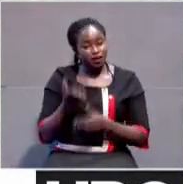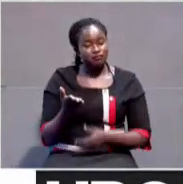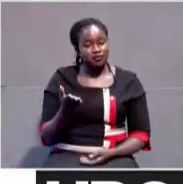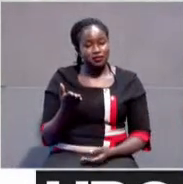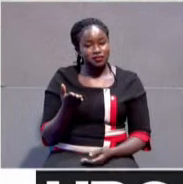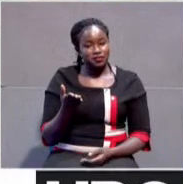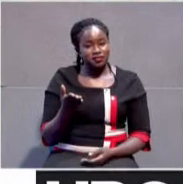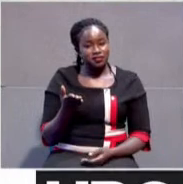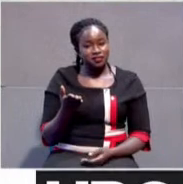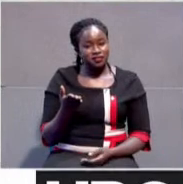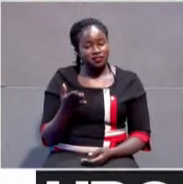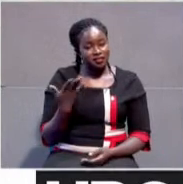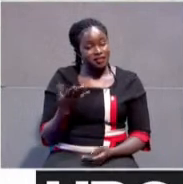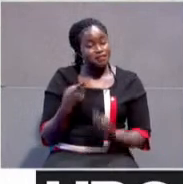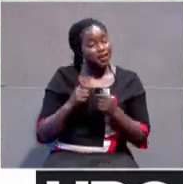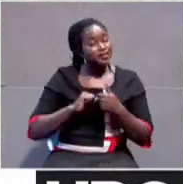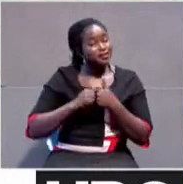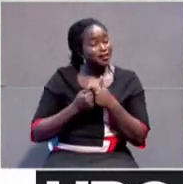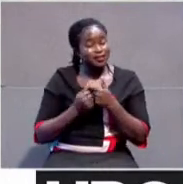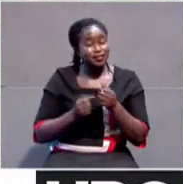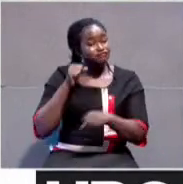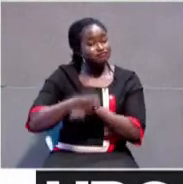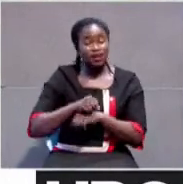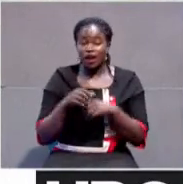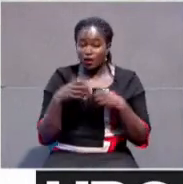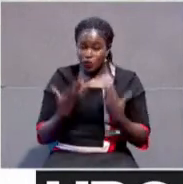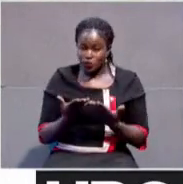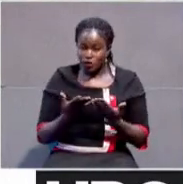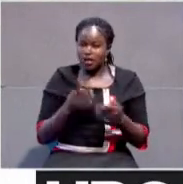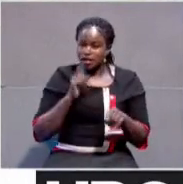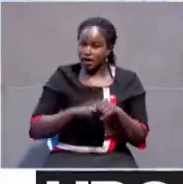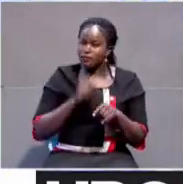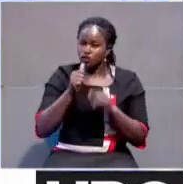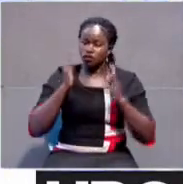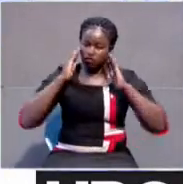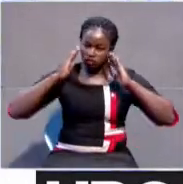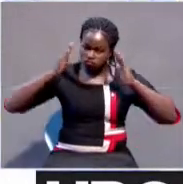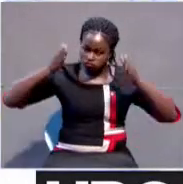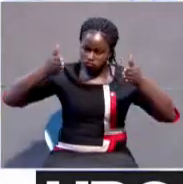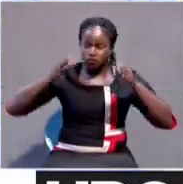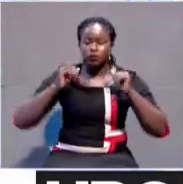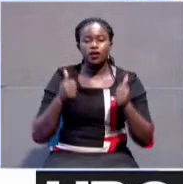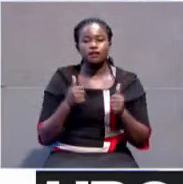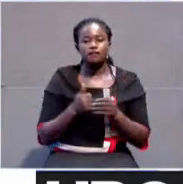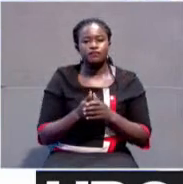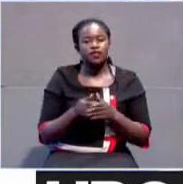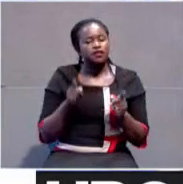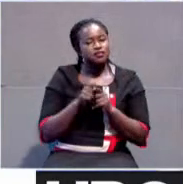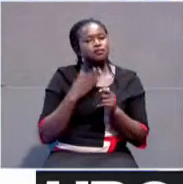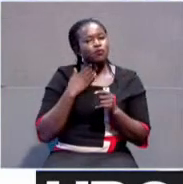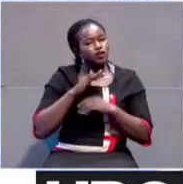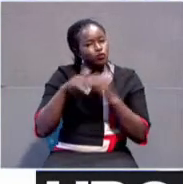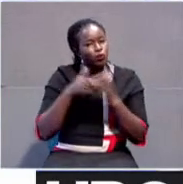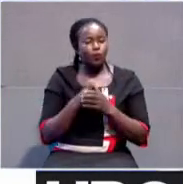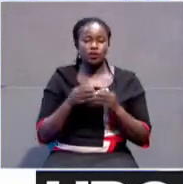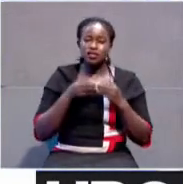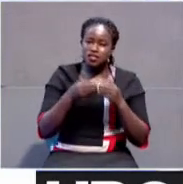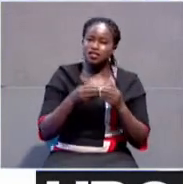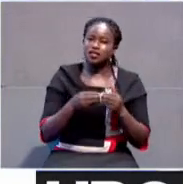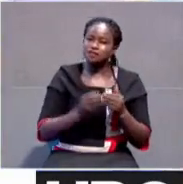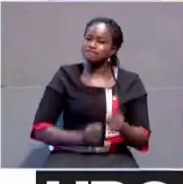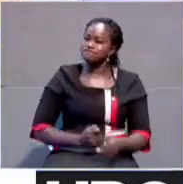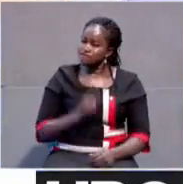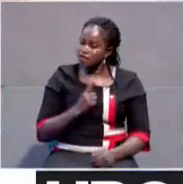You only overcome them when you are determined. Mayiga wants the leaders to be brave and